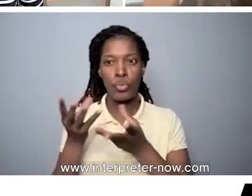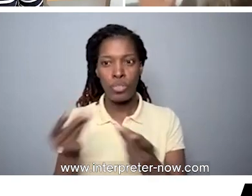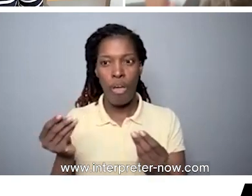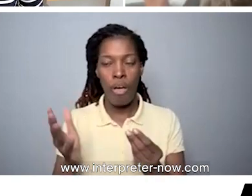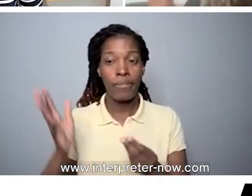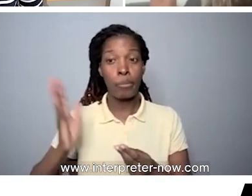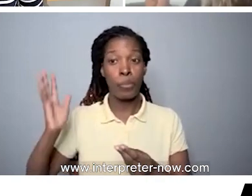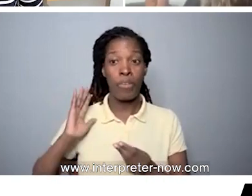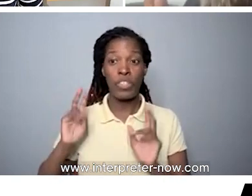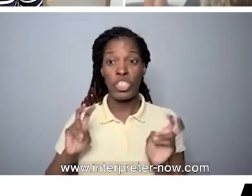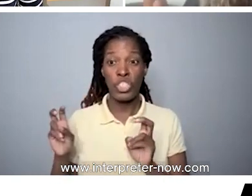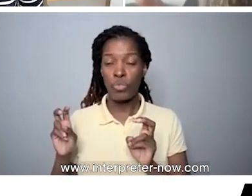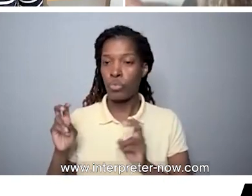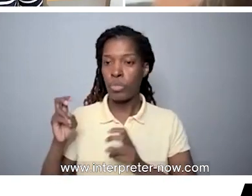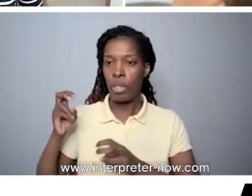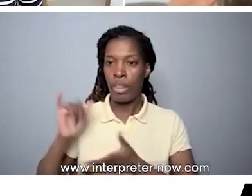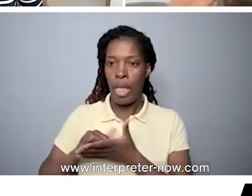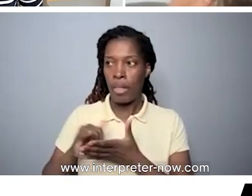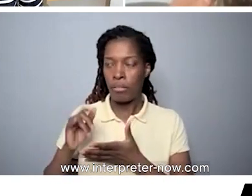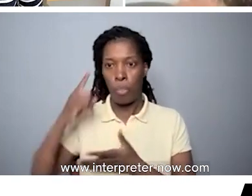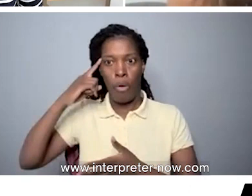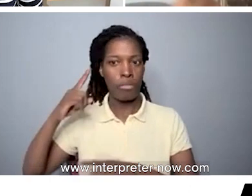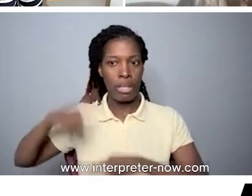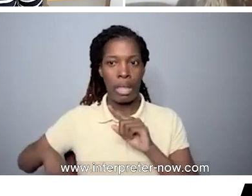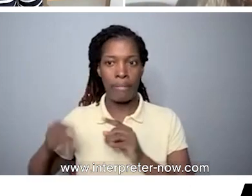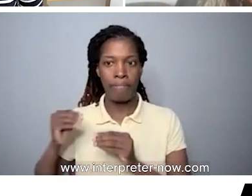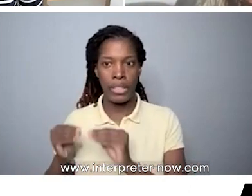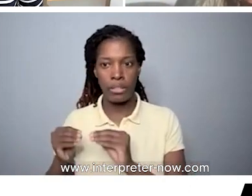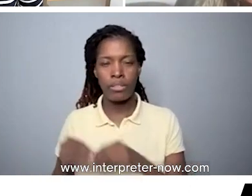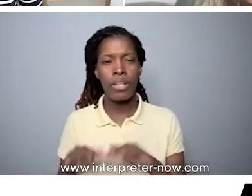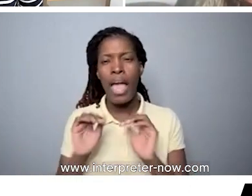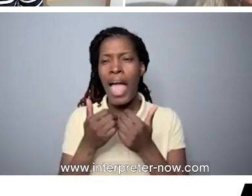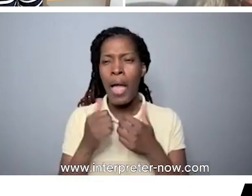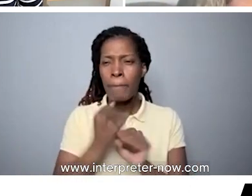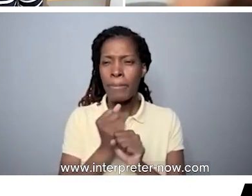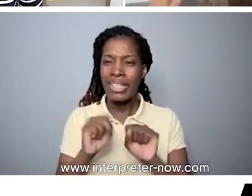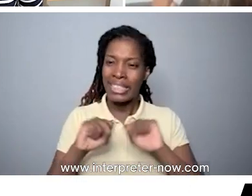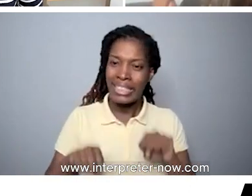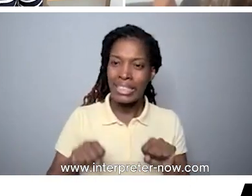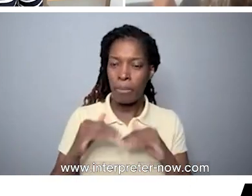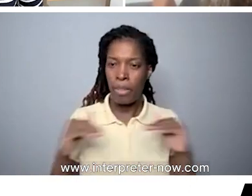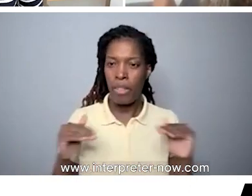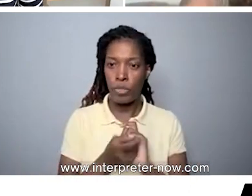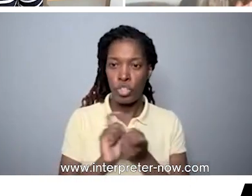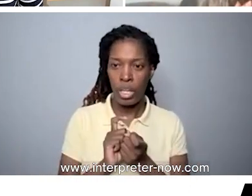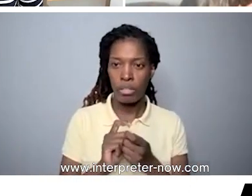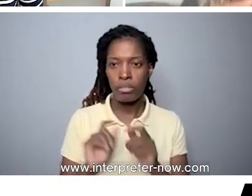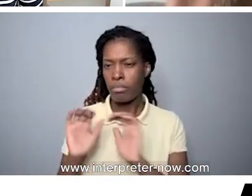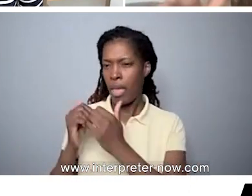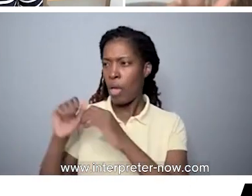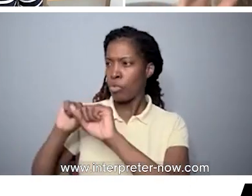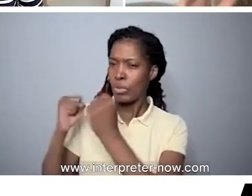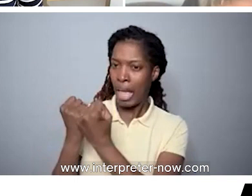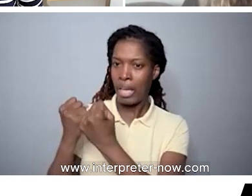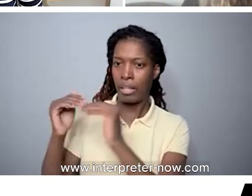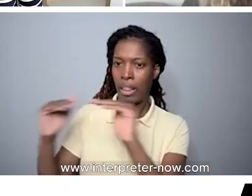How do you make societal level change? So while I was there, one of the projects that I worked on was something called College Scorecard, which in